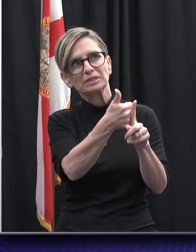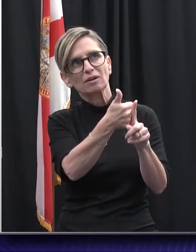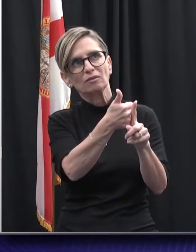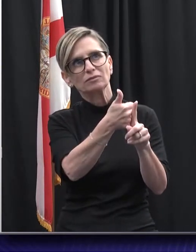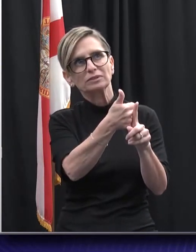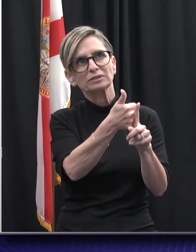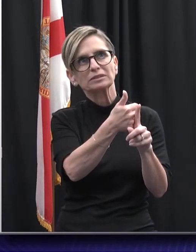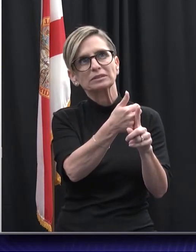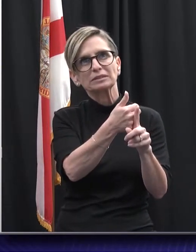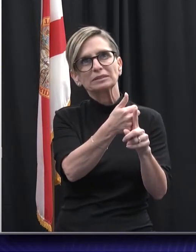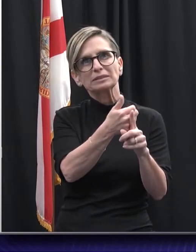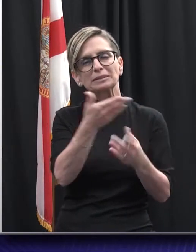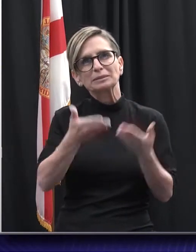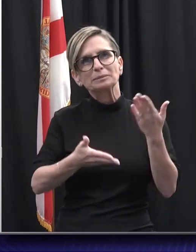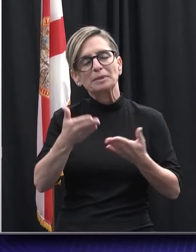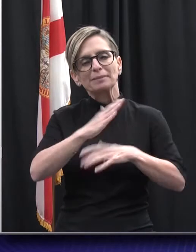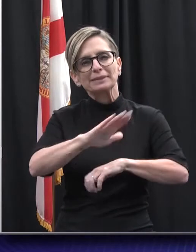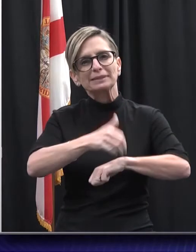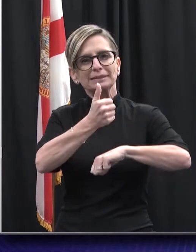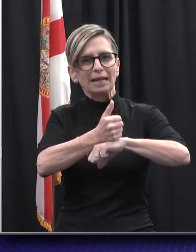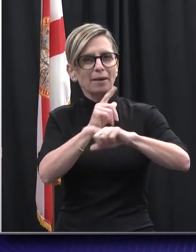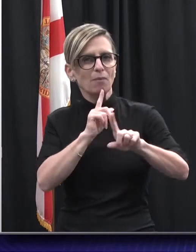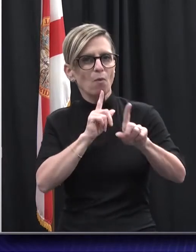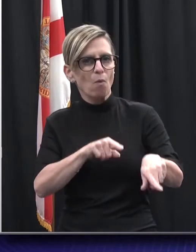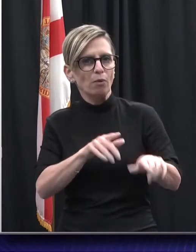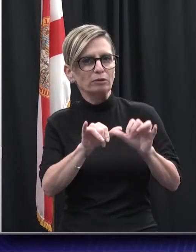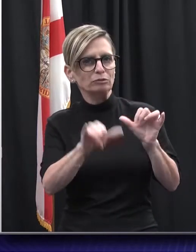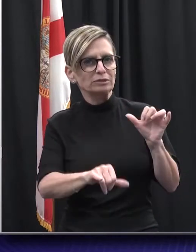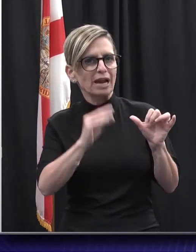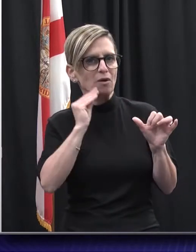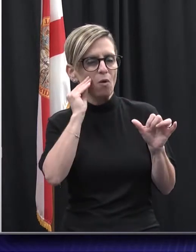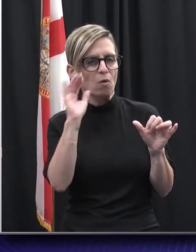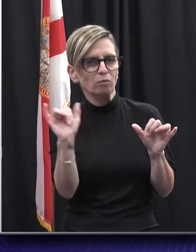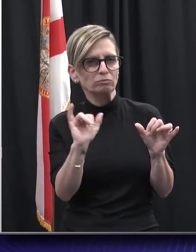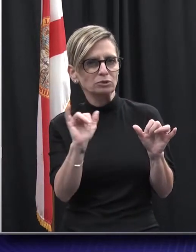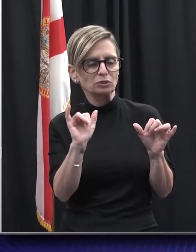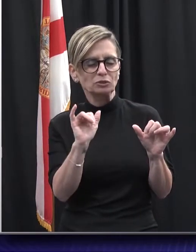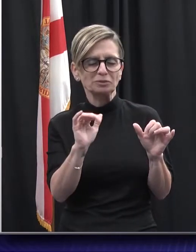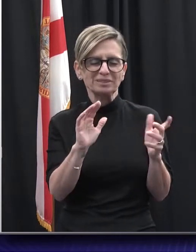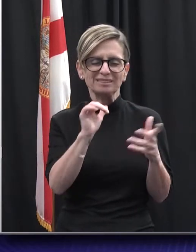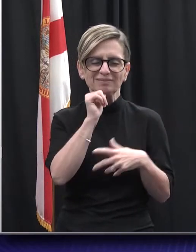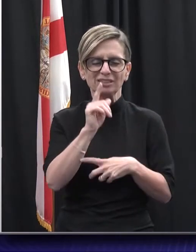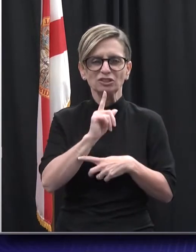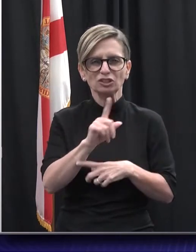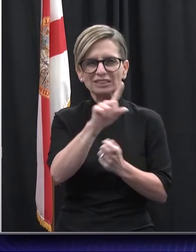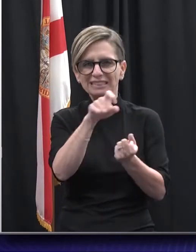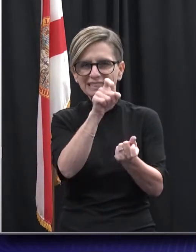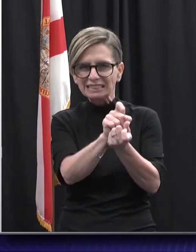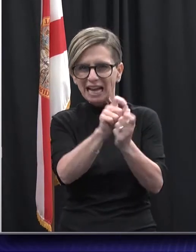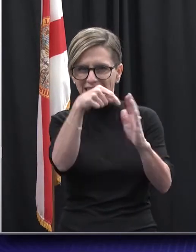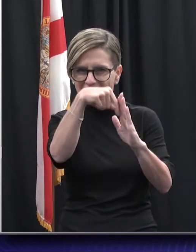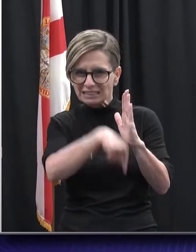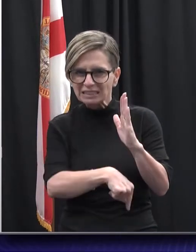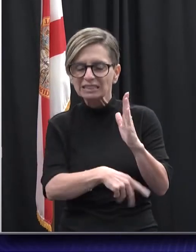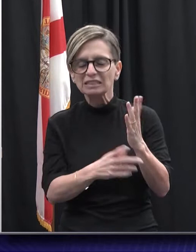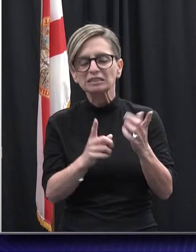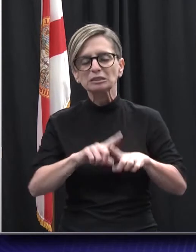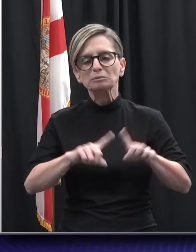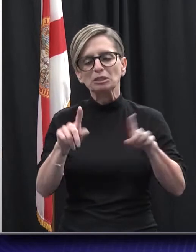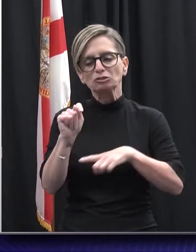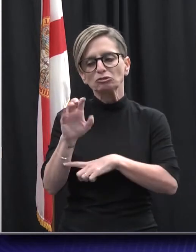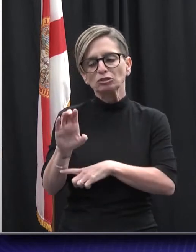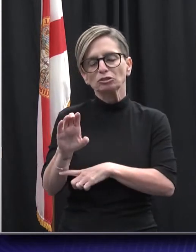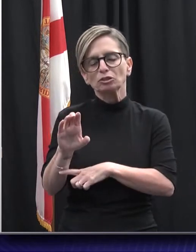an order as well. And we just don't know exactly what that might look like at this time. But certainly as a Treasure Coast, we want to be as unified